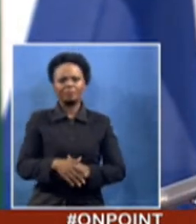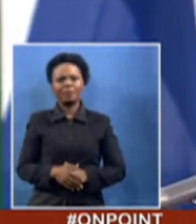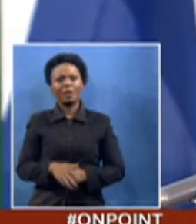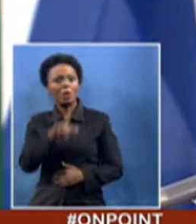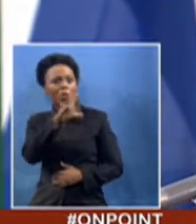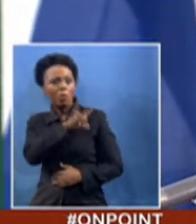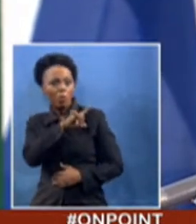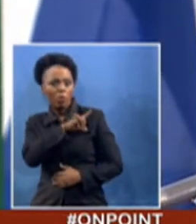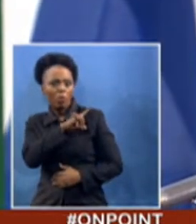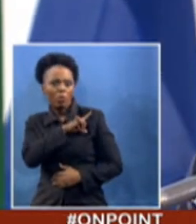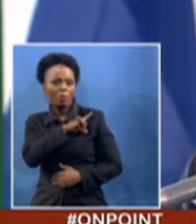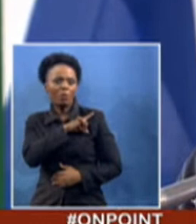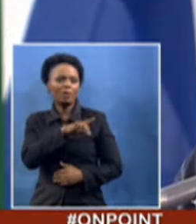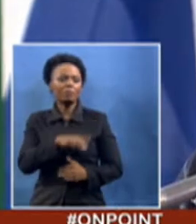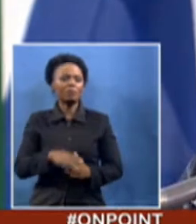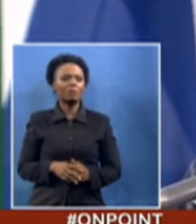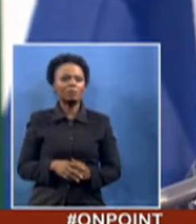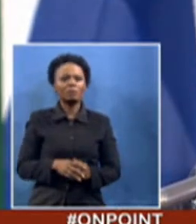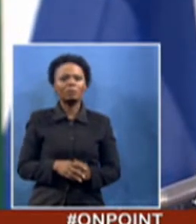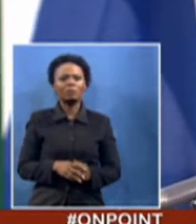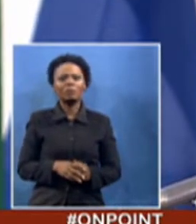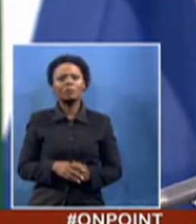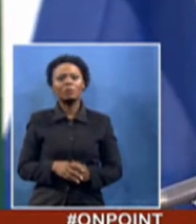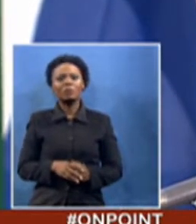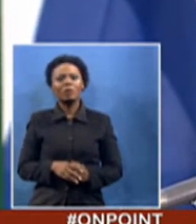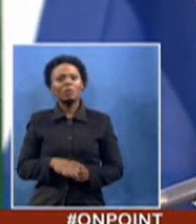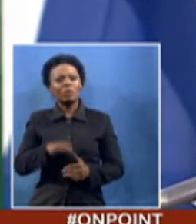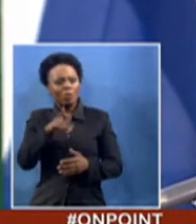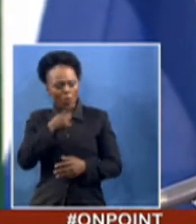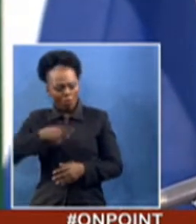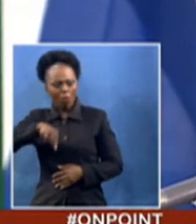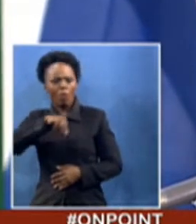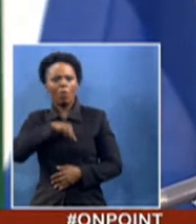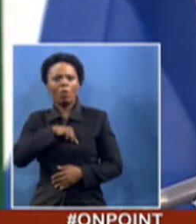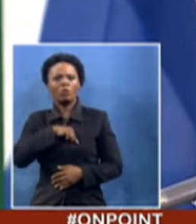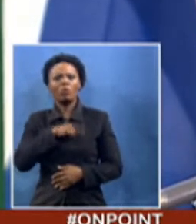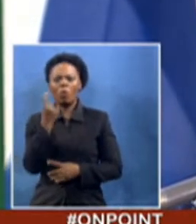Because that is the one weapon that we all have.